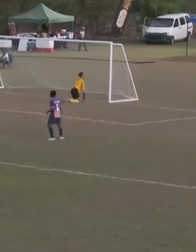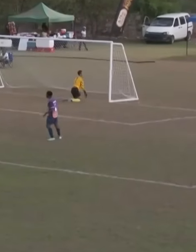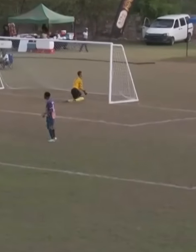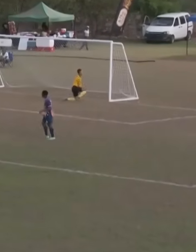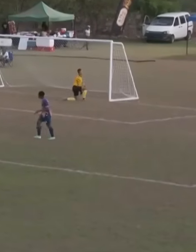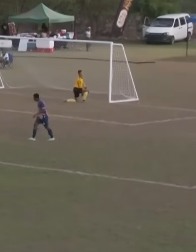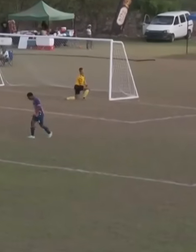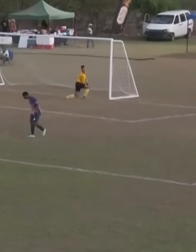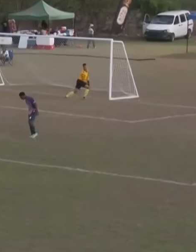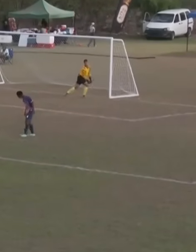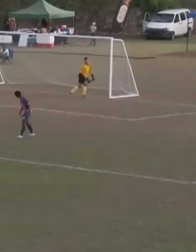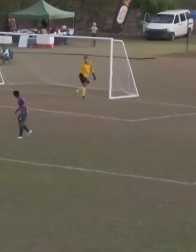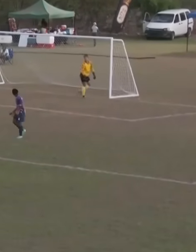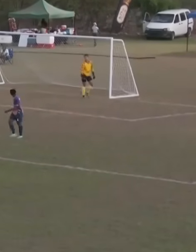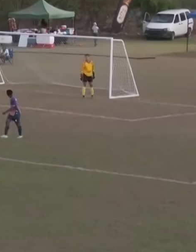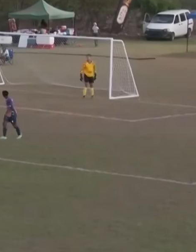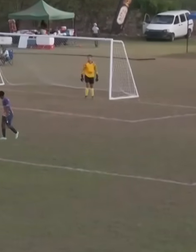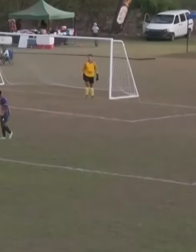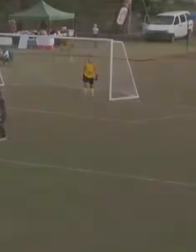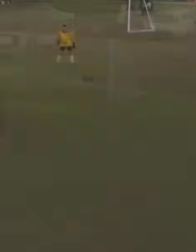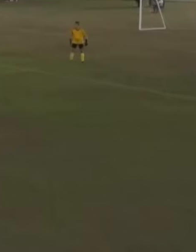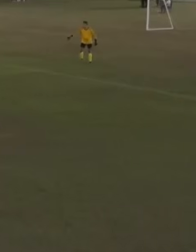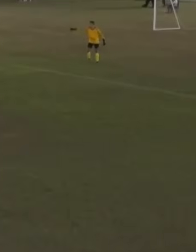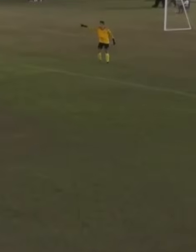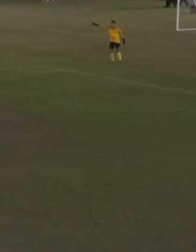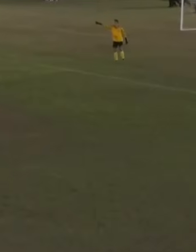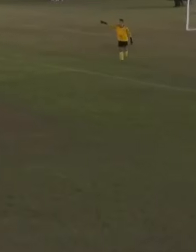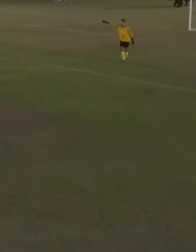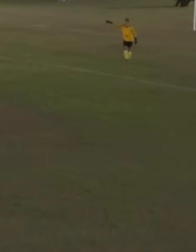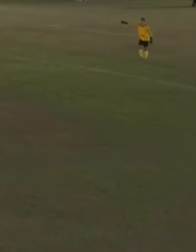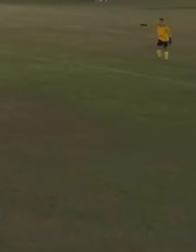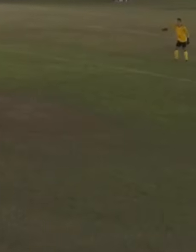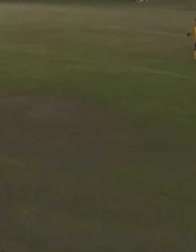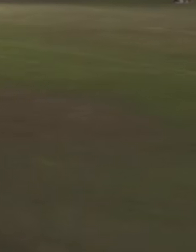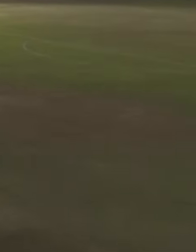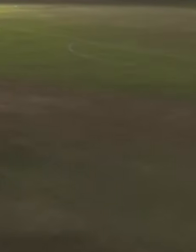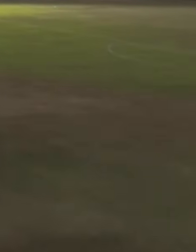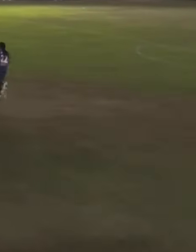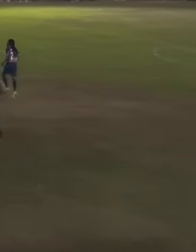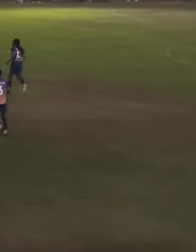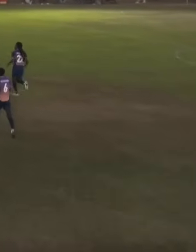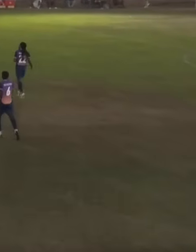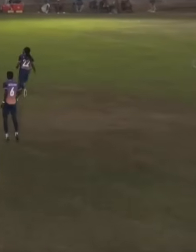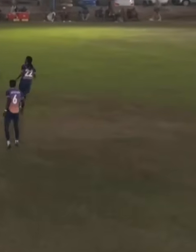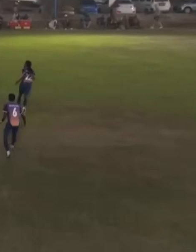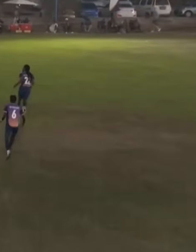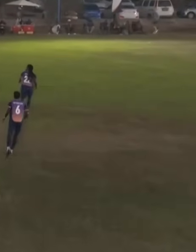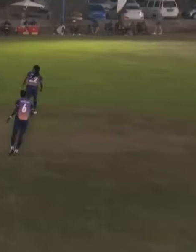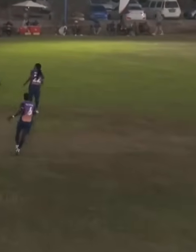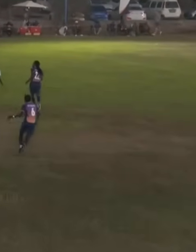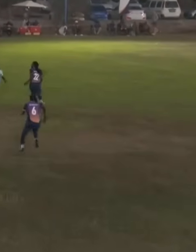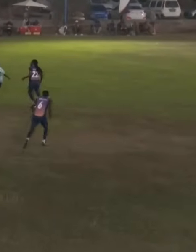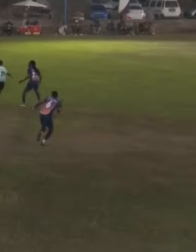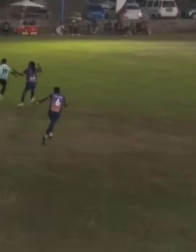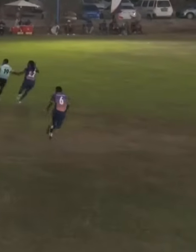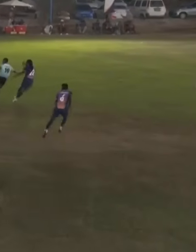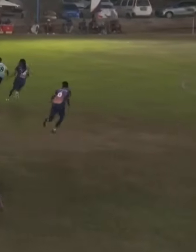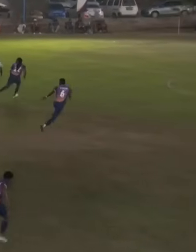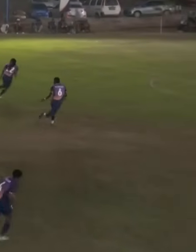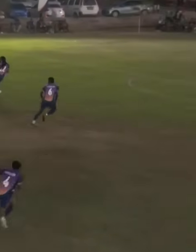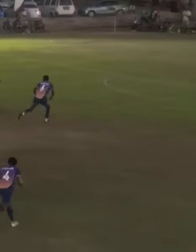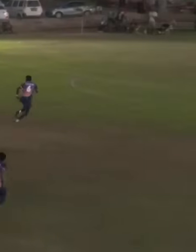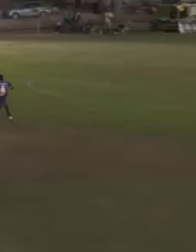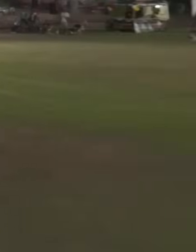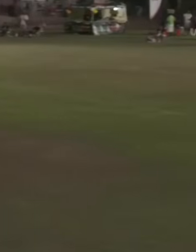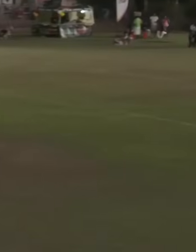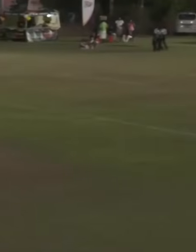1, Barbados Soccer Academy 0. Skip ahead to the 13th minute where Lions double their lead. Davion Clark